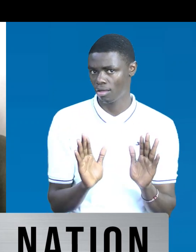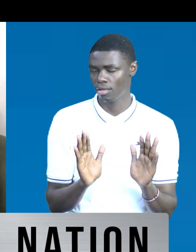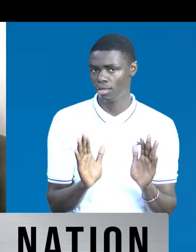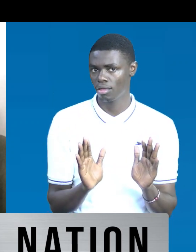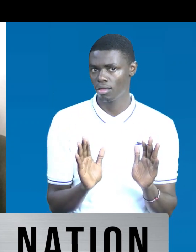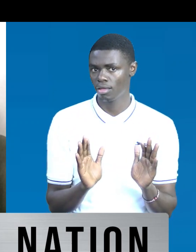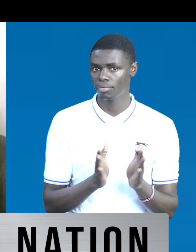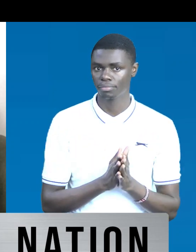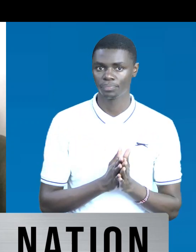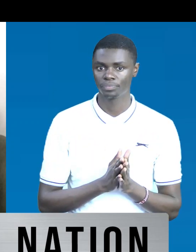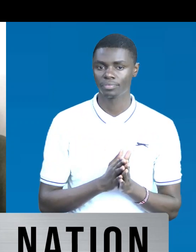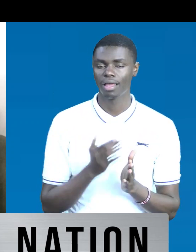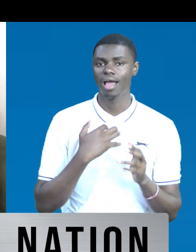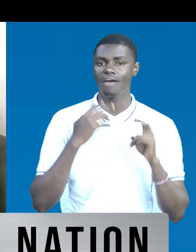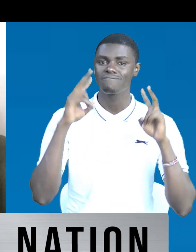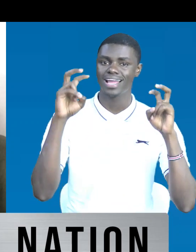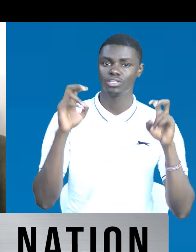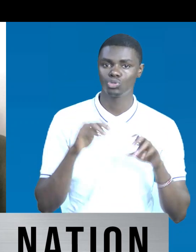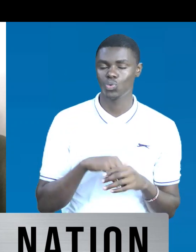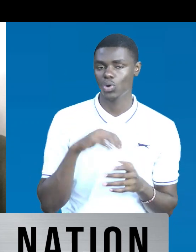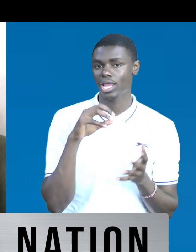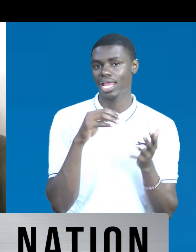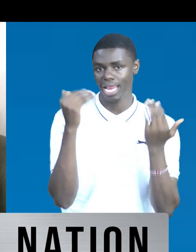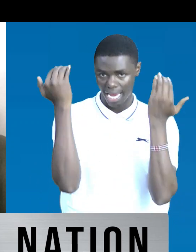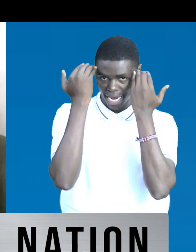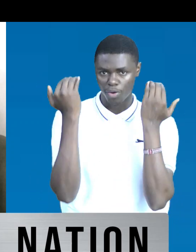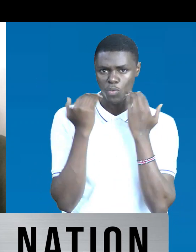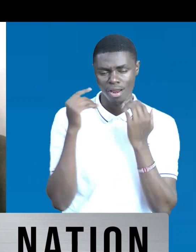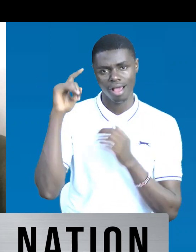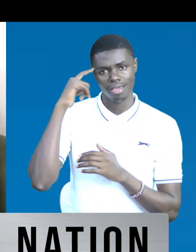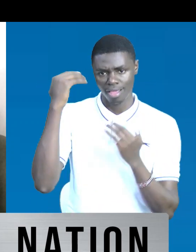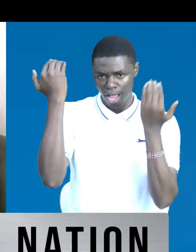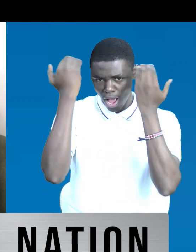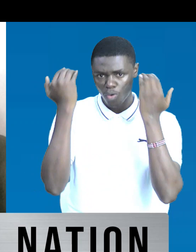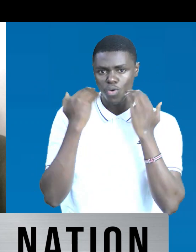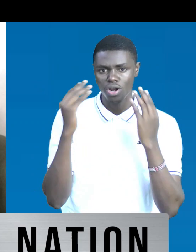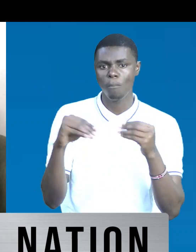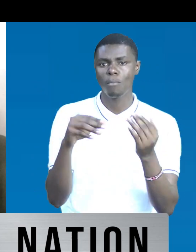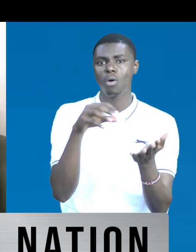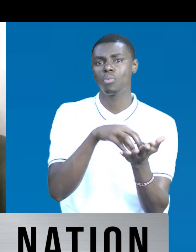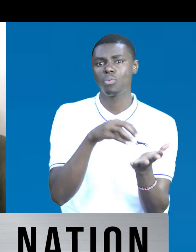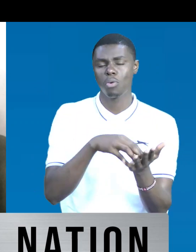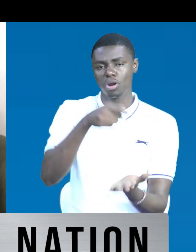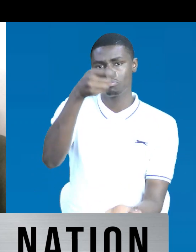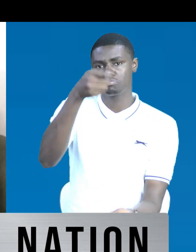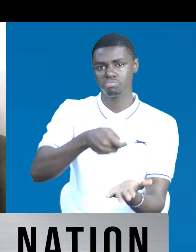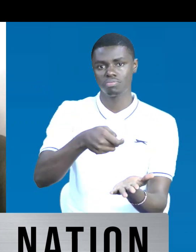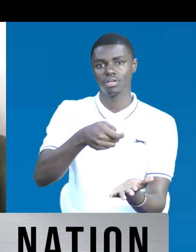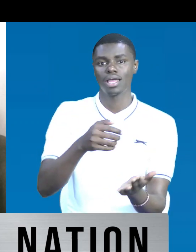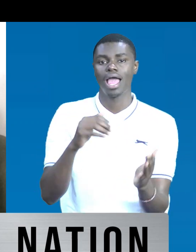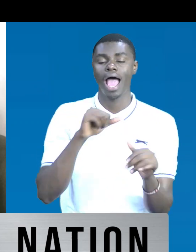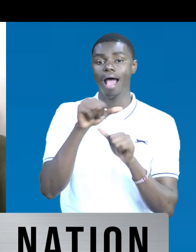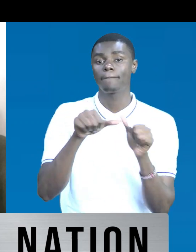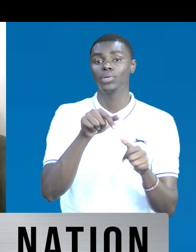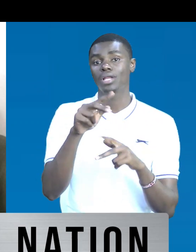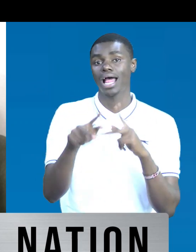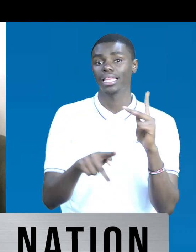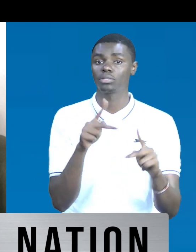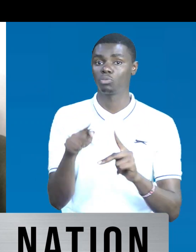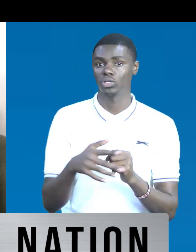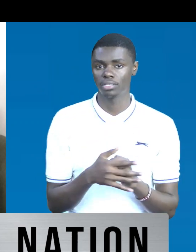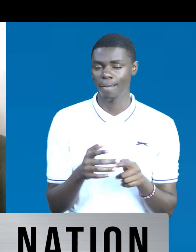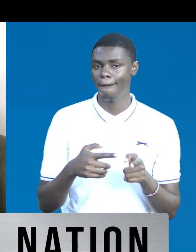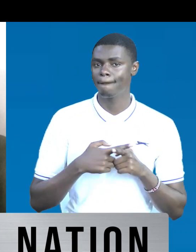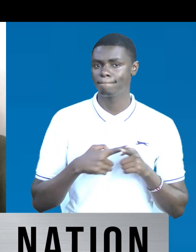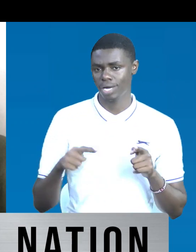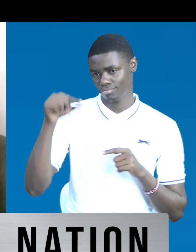is an issue in court. Okay. And I think the court has given a position or some ruling regarding this process.